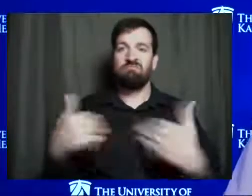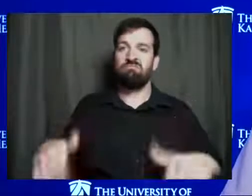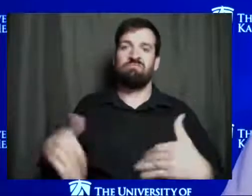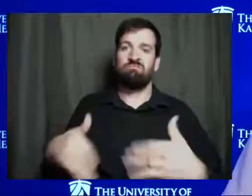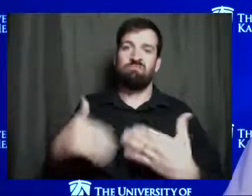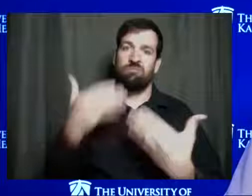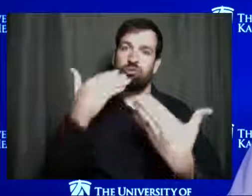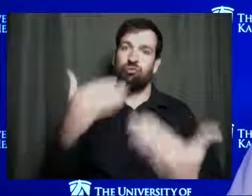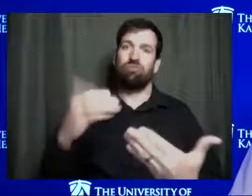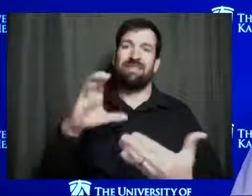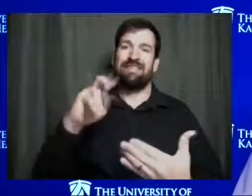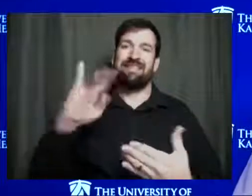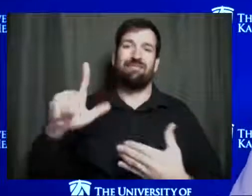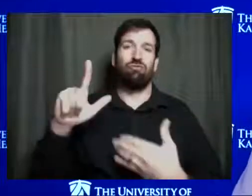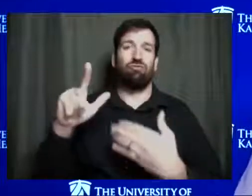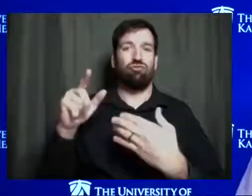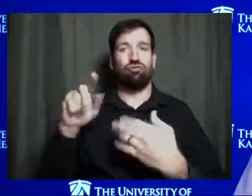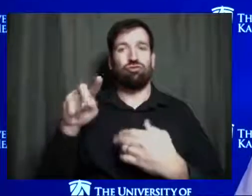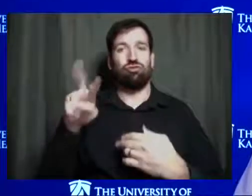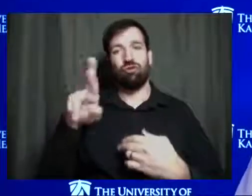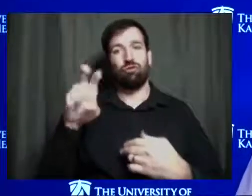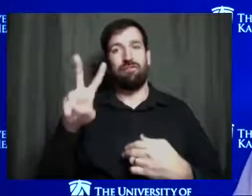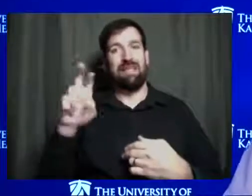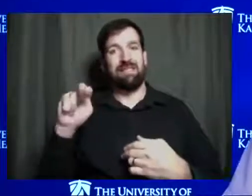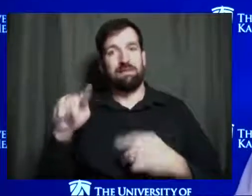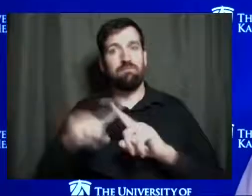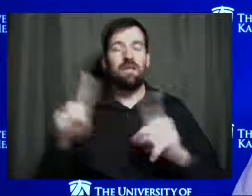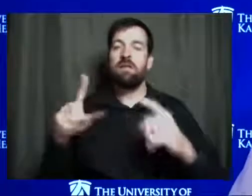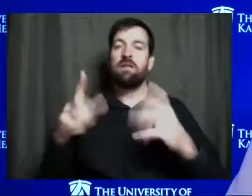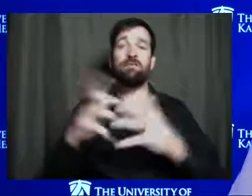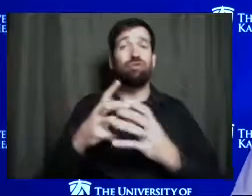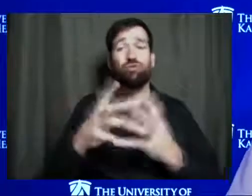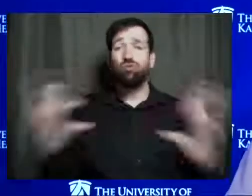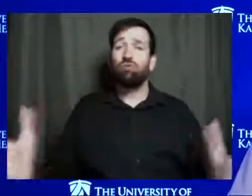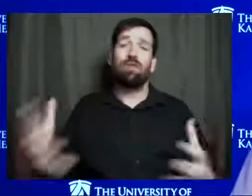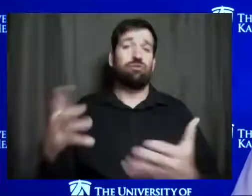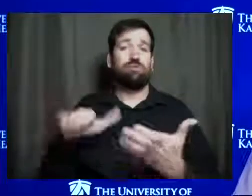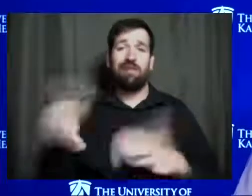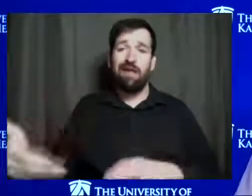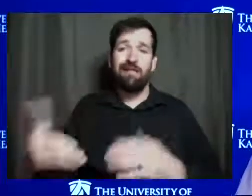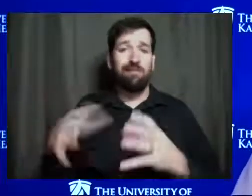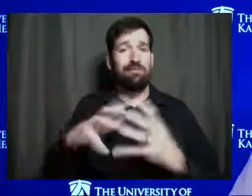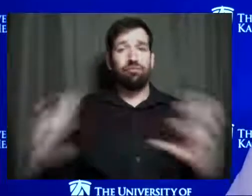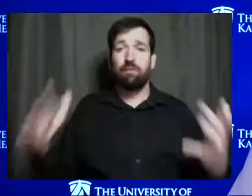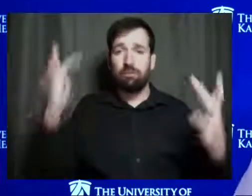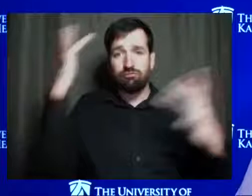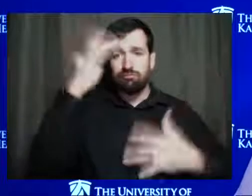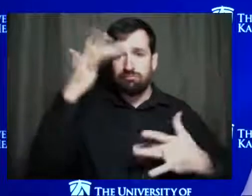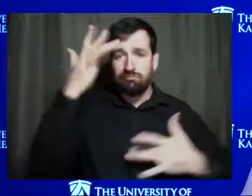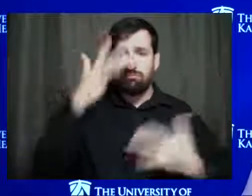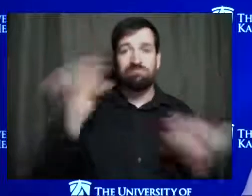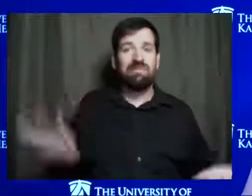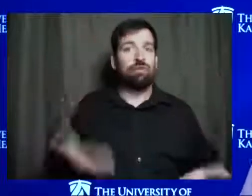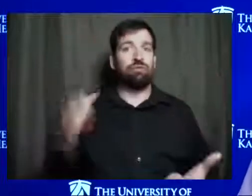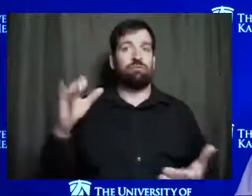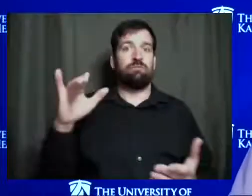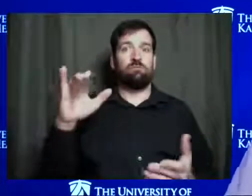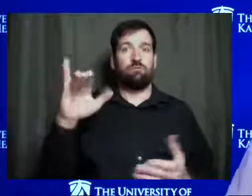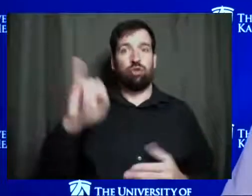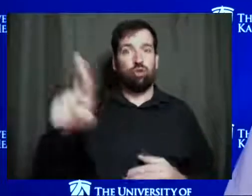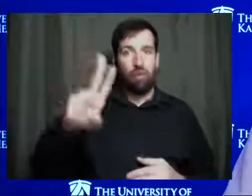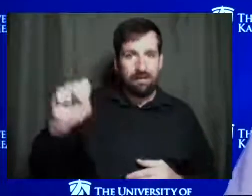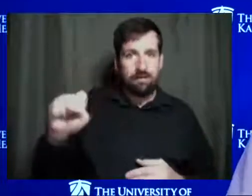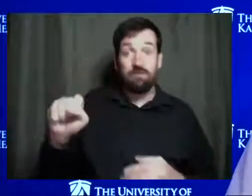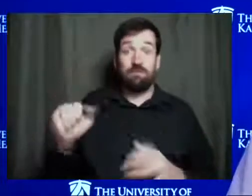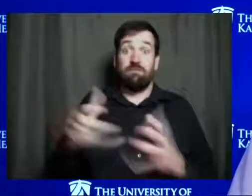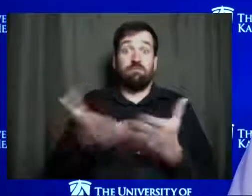that we are having excess mortality, excess death, and excess illness in the United States, in the world really, because of the pandemic. But